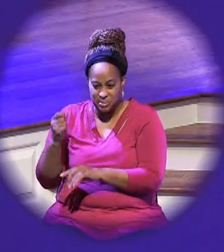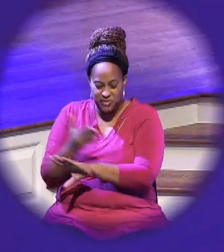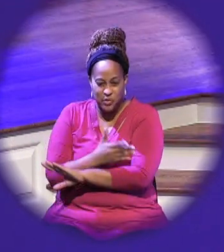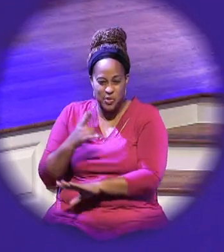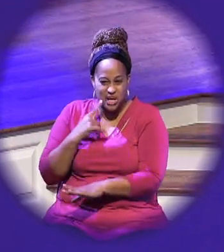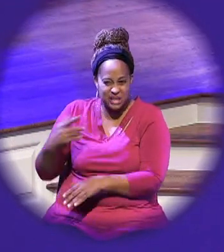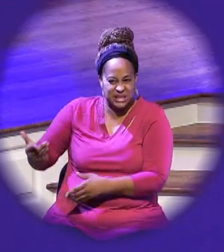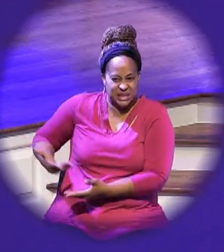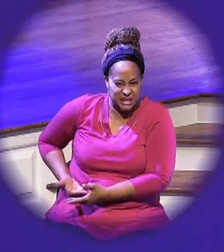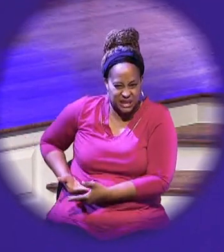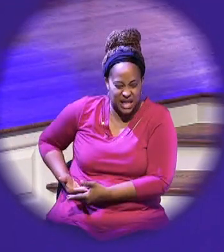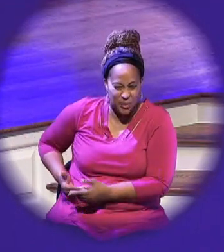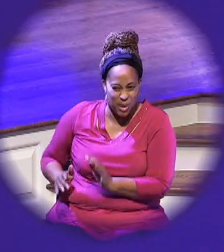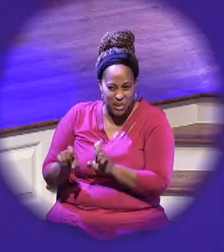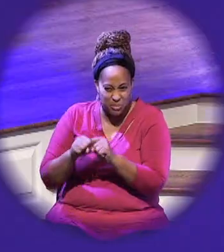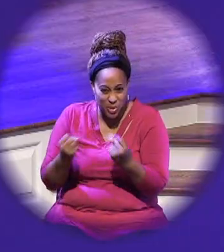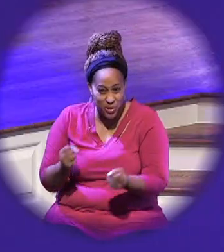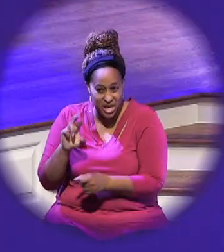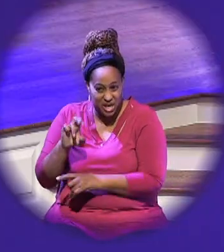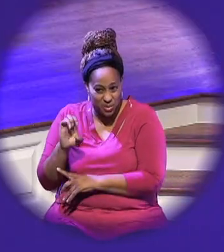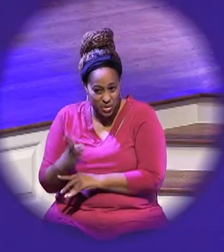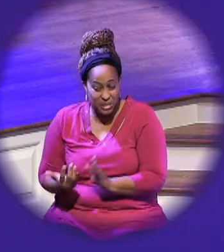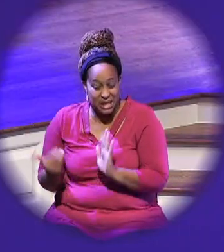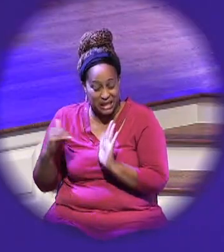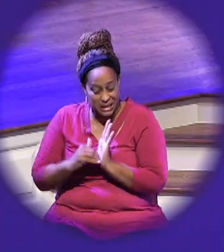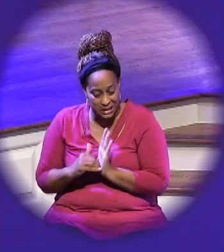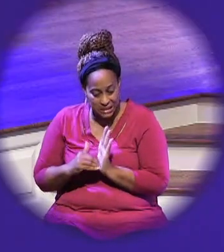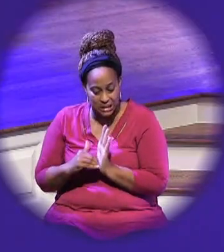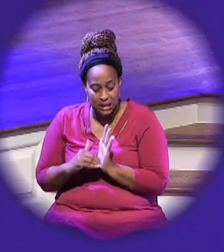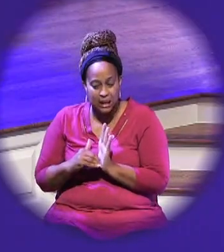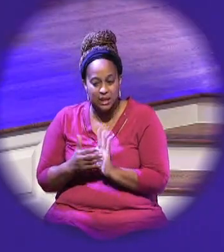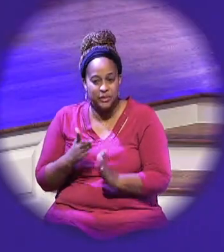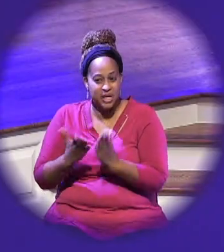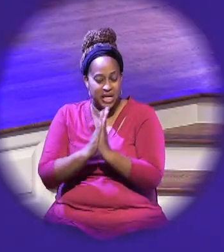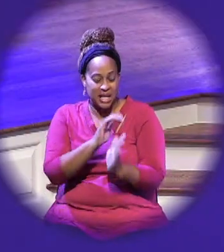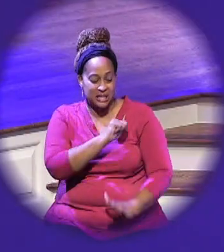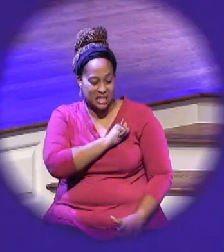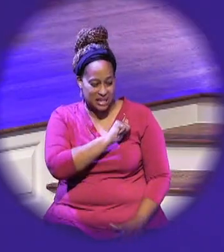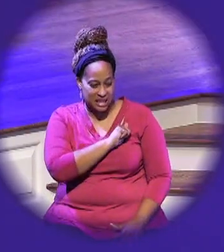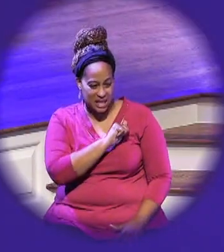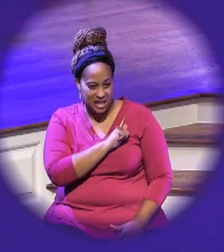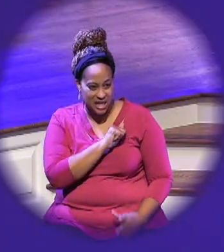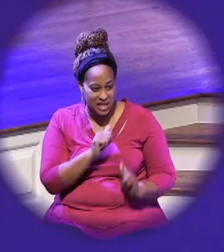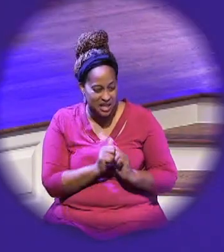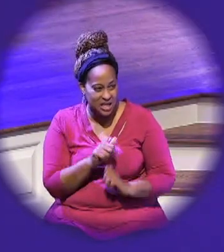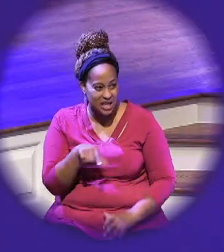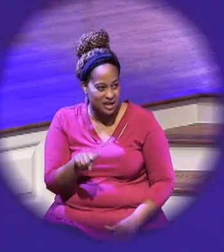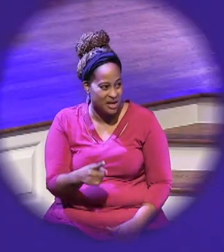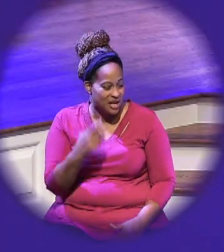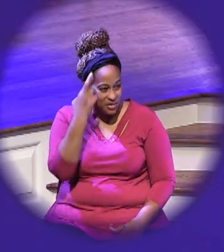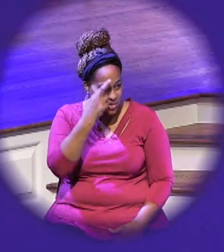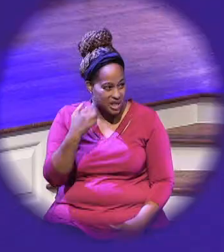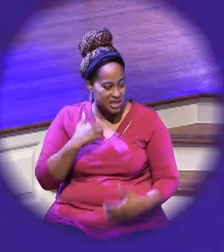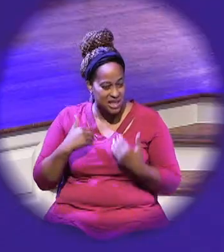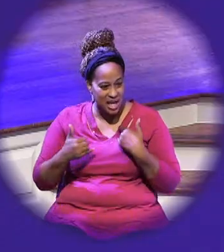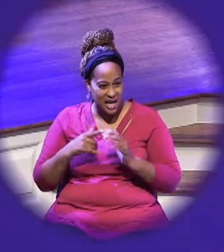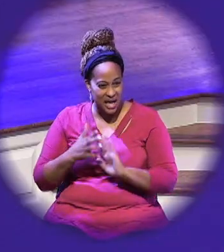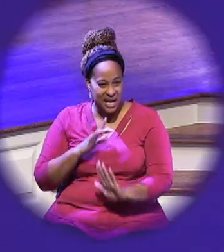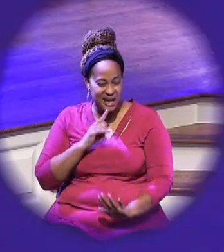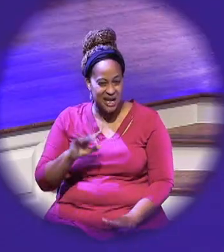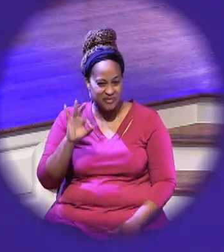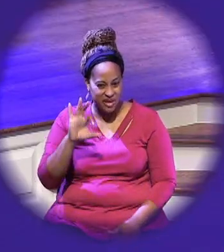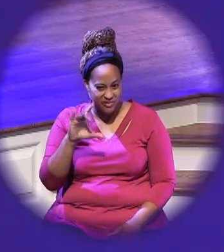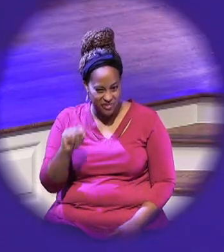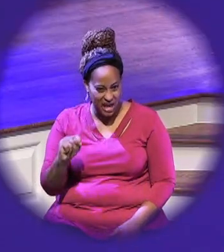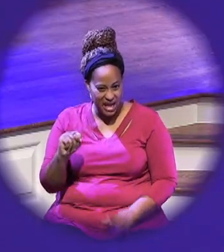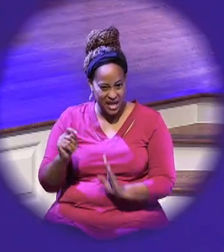knew I've probably broken a rib again. You can ask Allison. For weeks, I had a black stripe, the shape